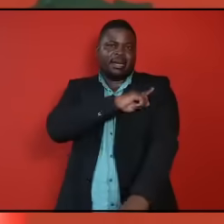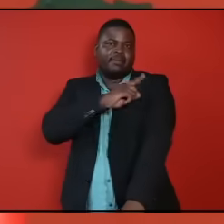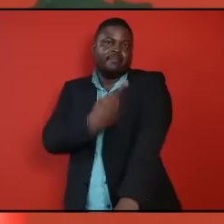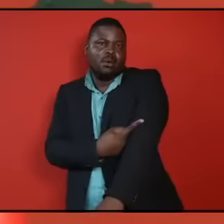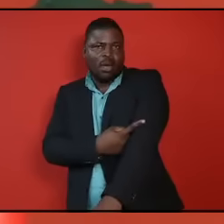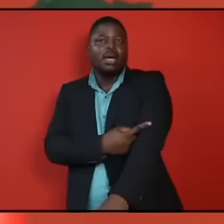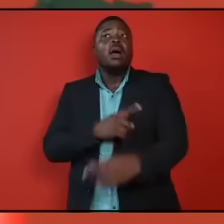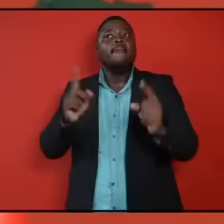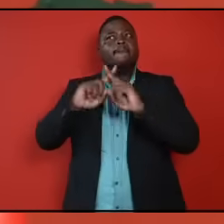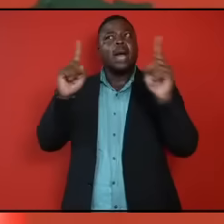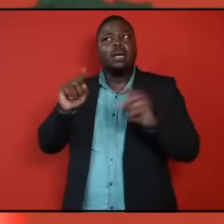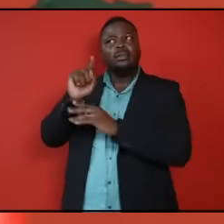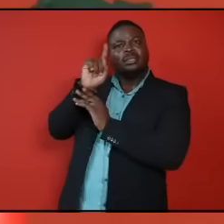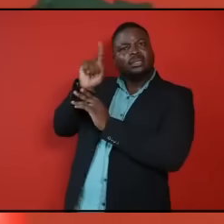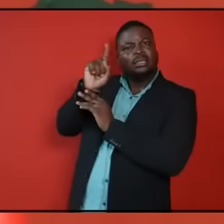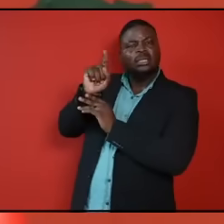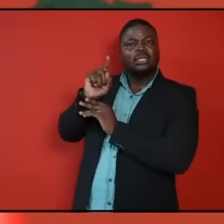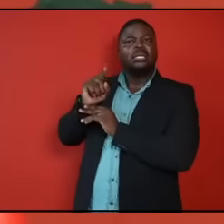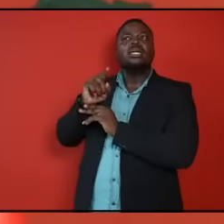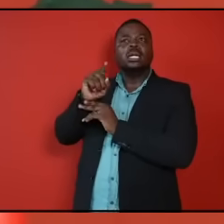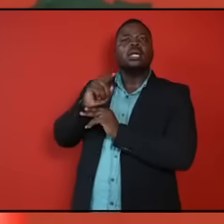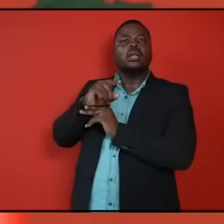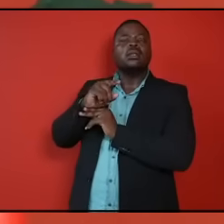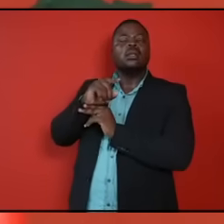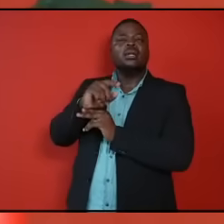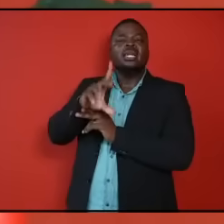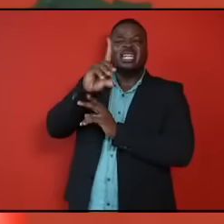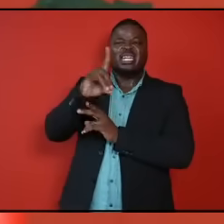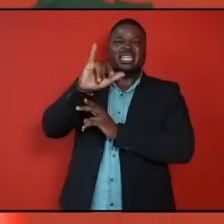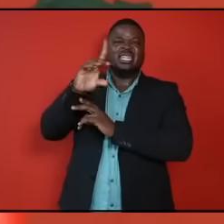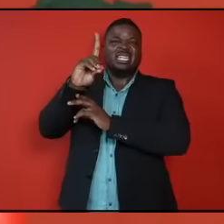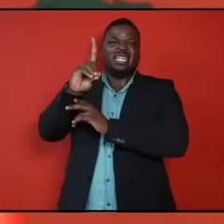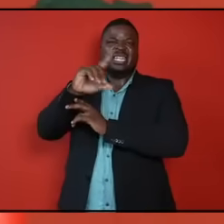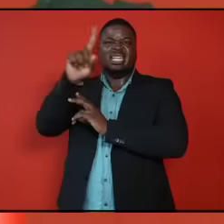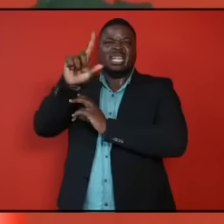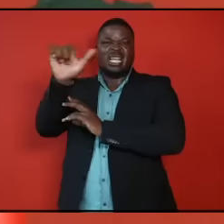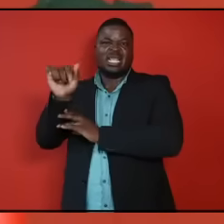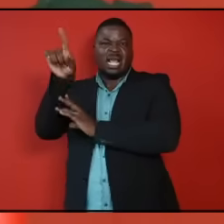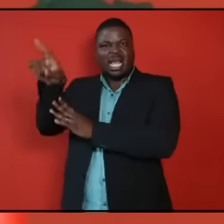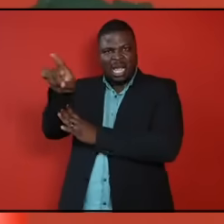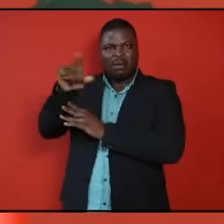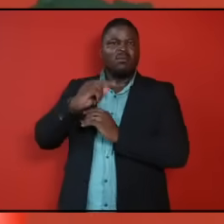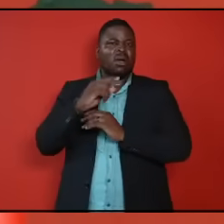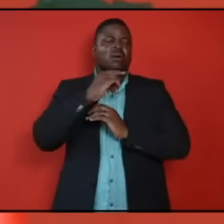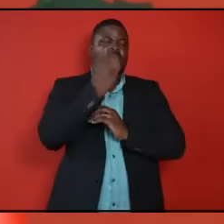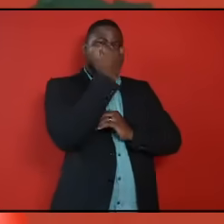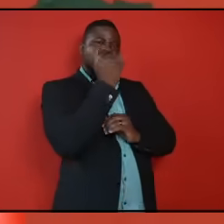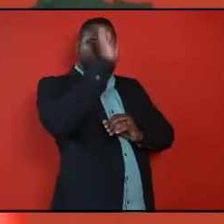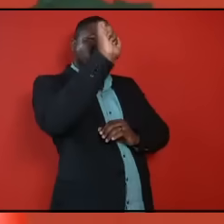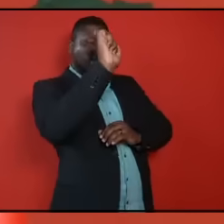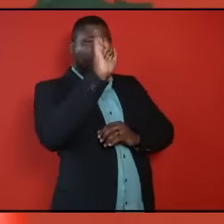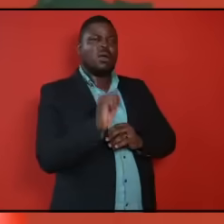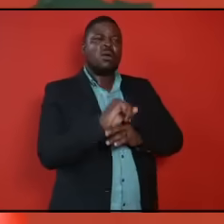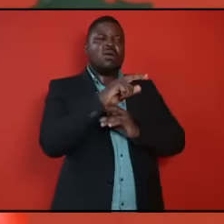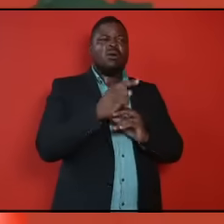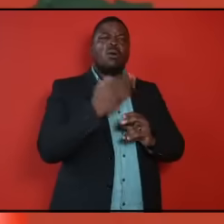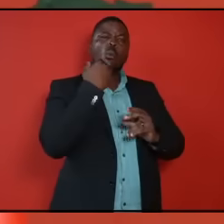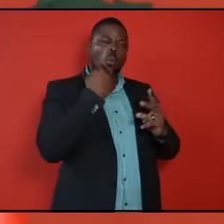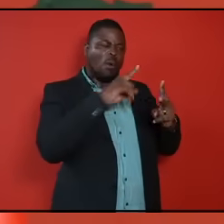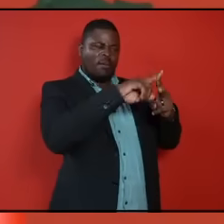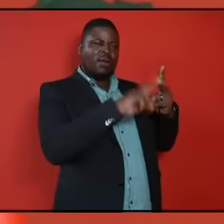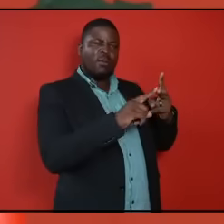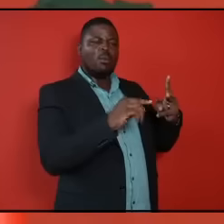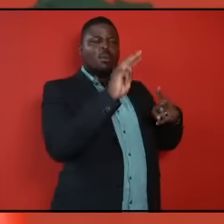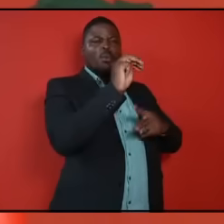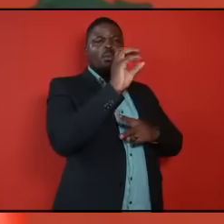Togo Didiza's refusal to authorize subpoenas for the Brown Mokgotsi and Paul O'Sullivan, despite a formal